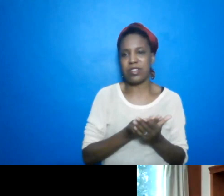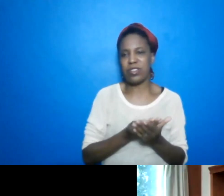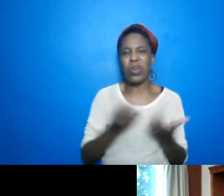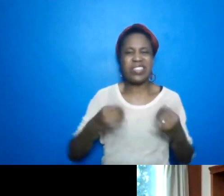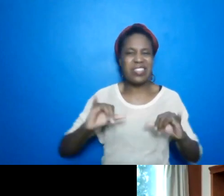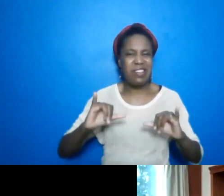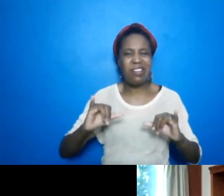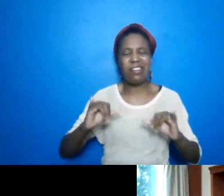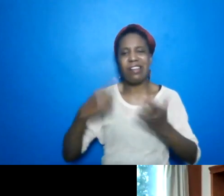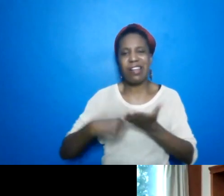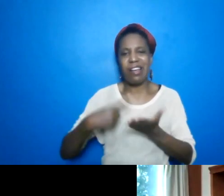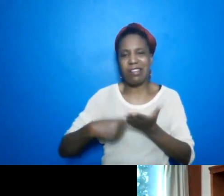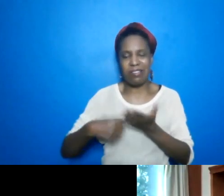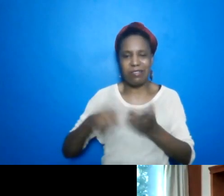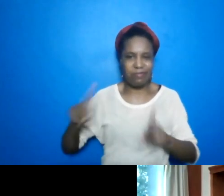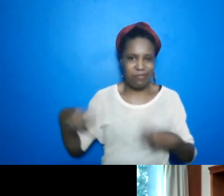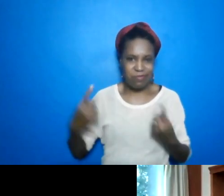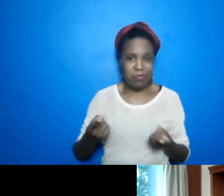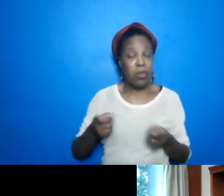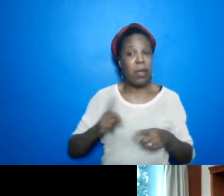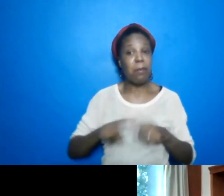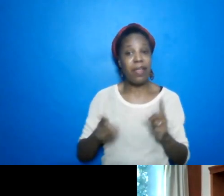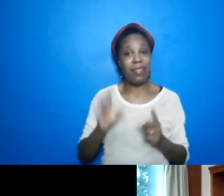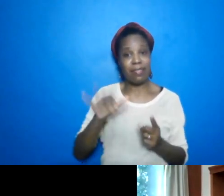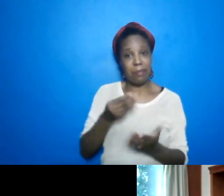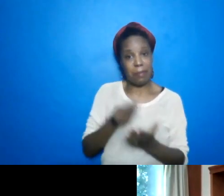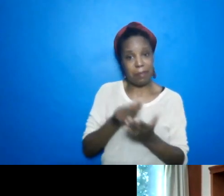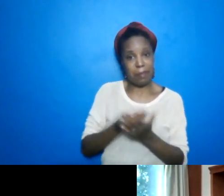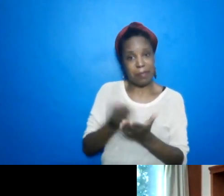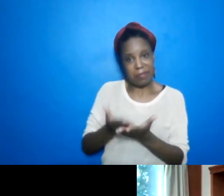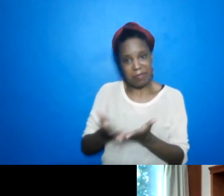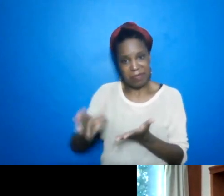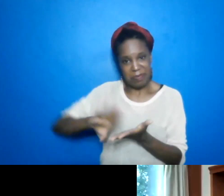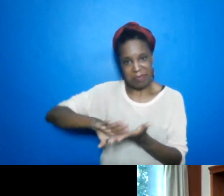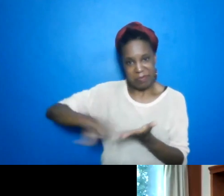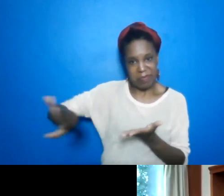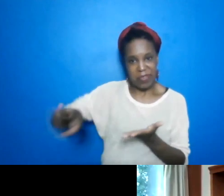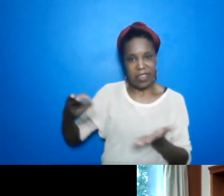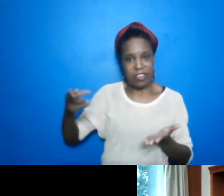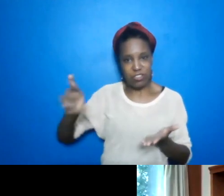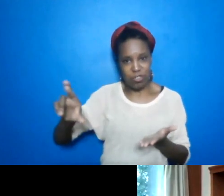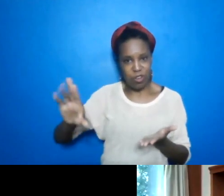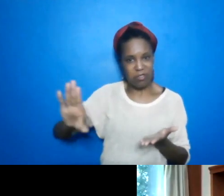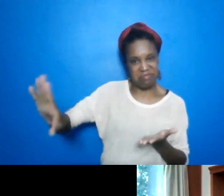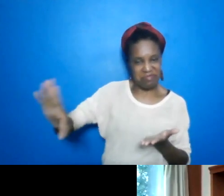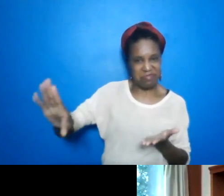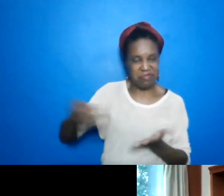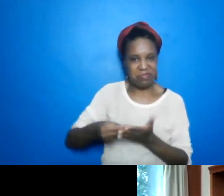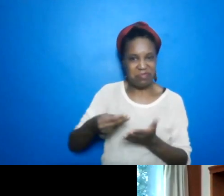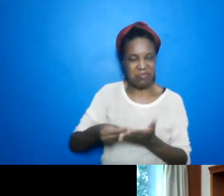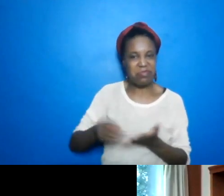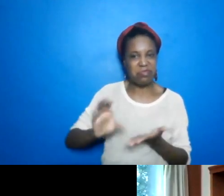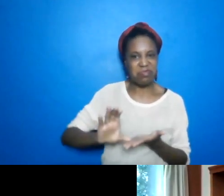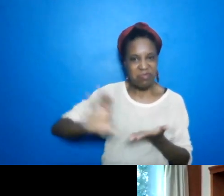conversation and process, but it's 8 years in. They've been doing that kind of work and conversation